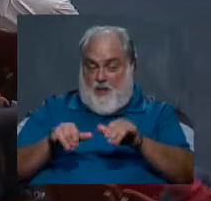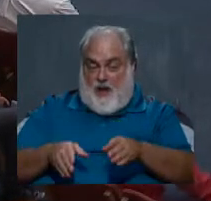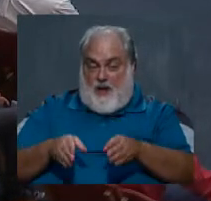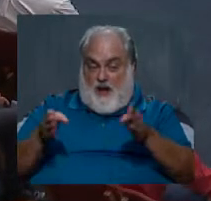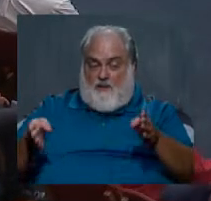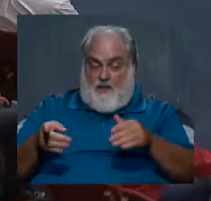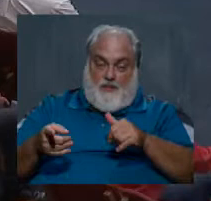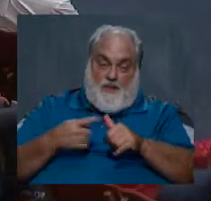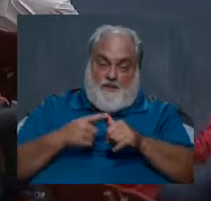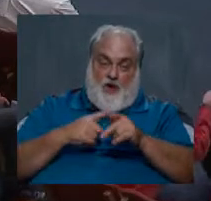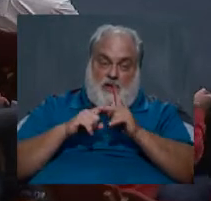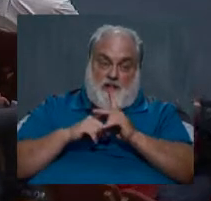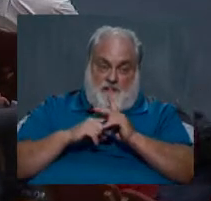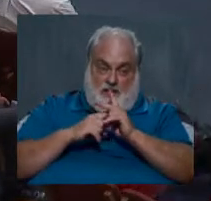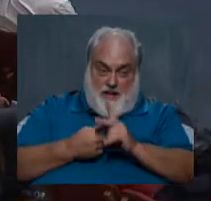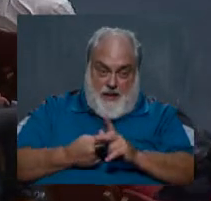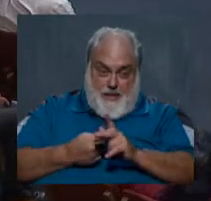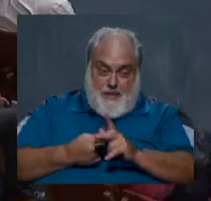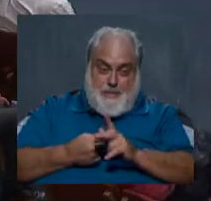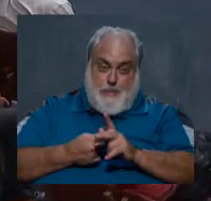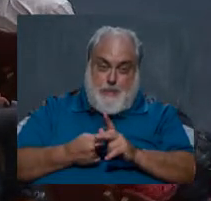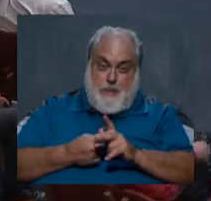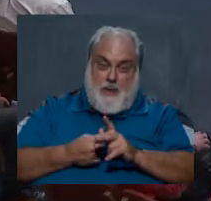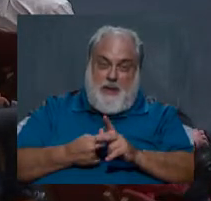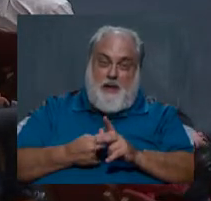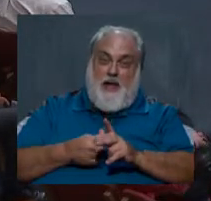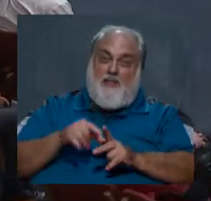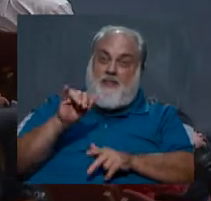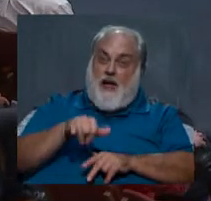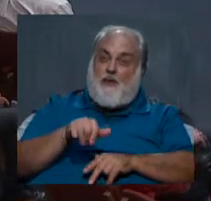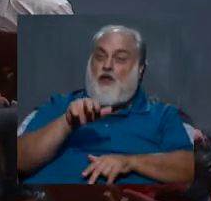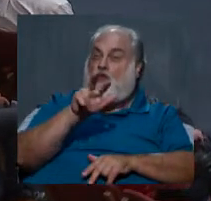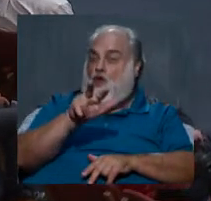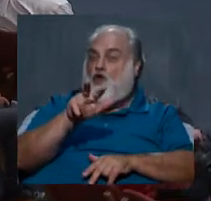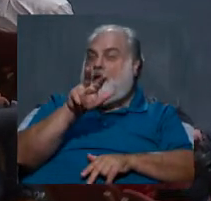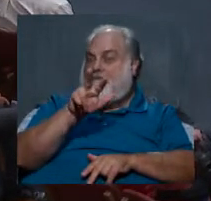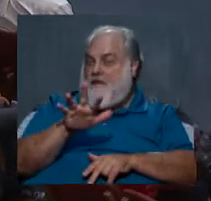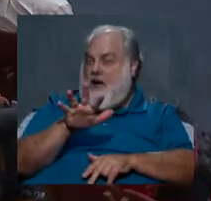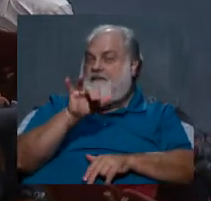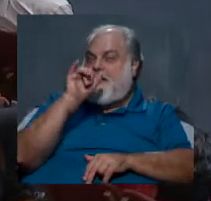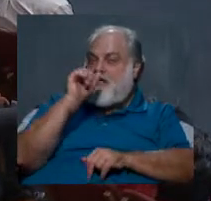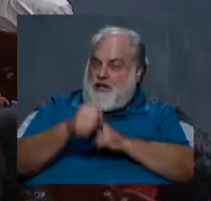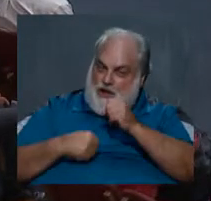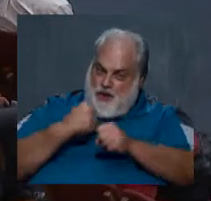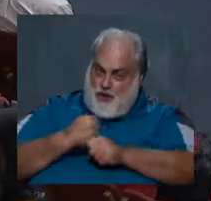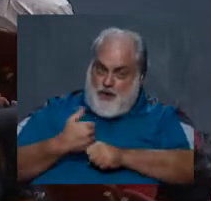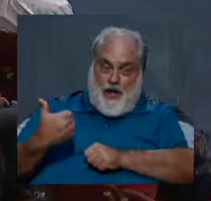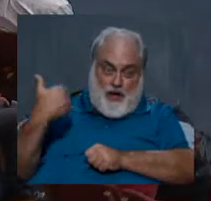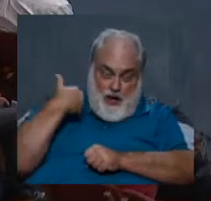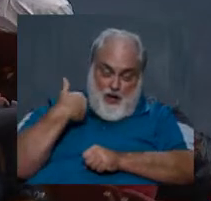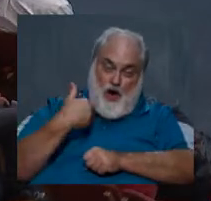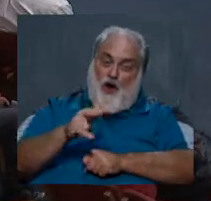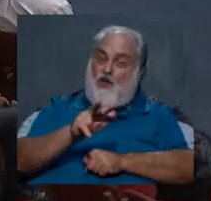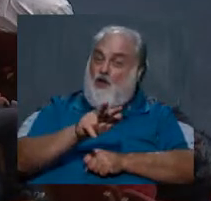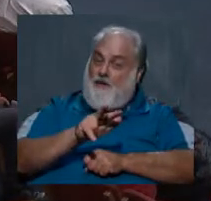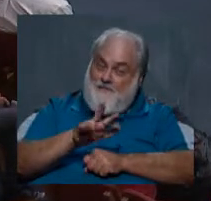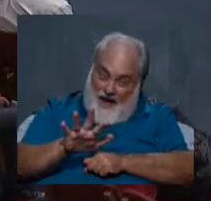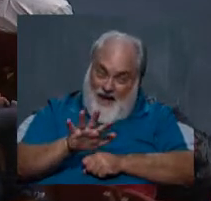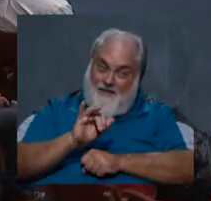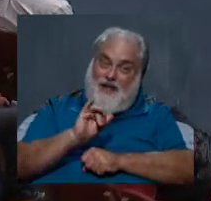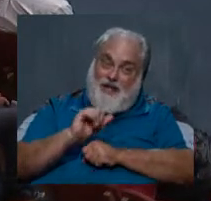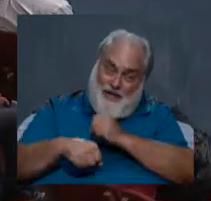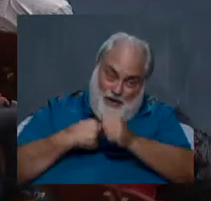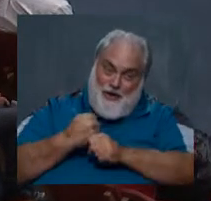the beginning, and it was 35 years ago. Okay? 35 years ago.